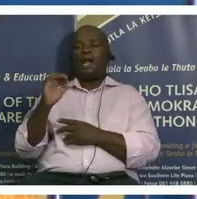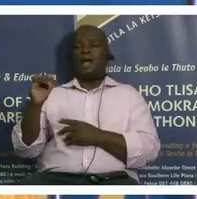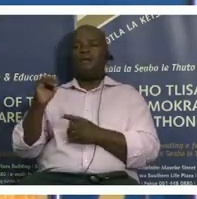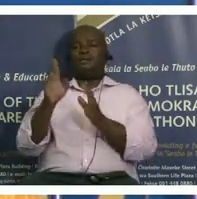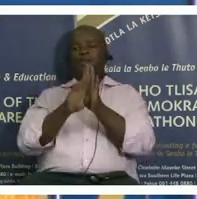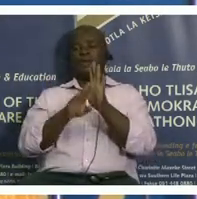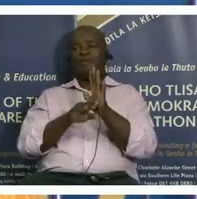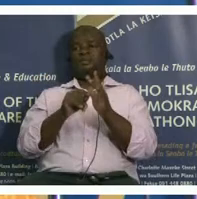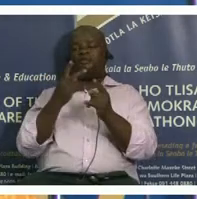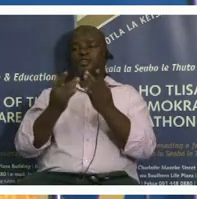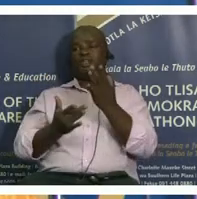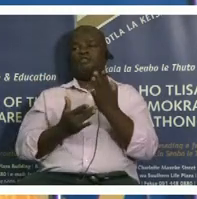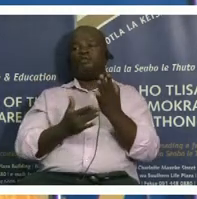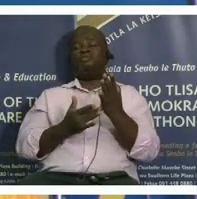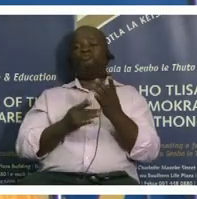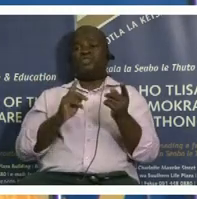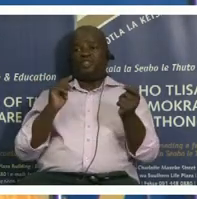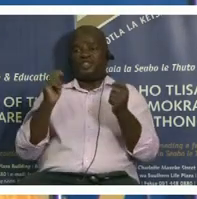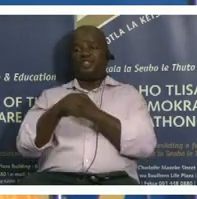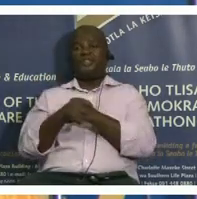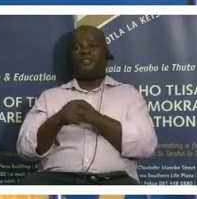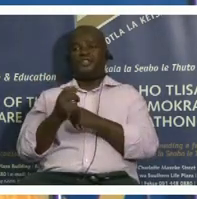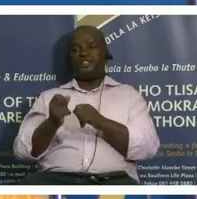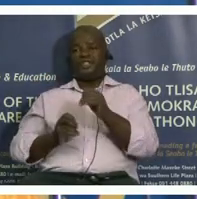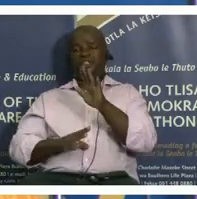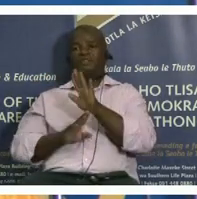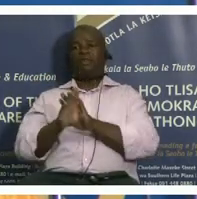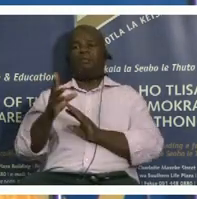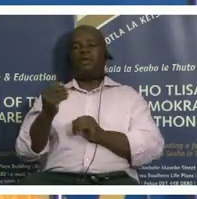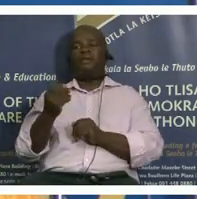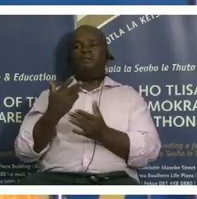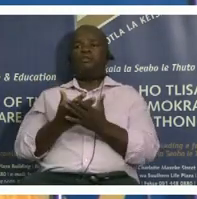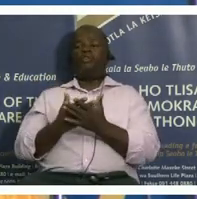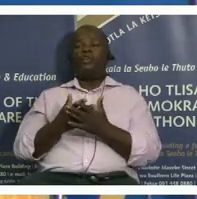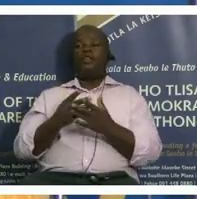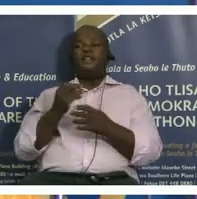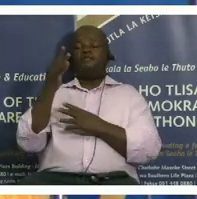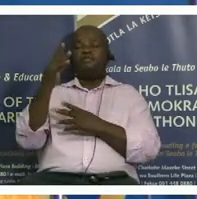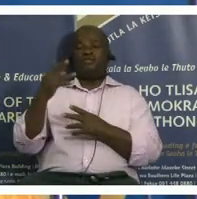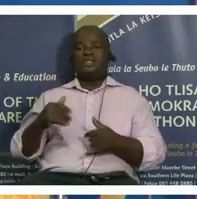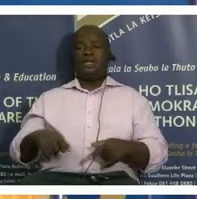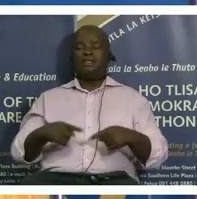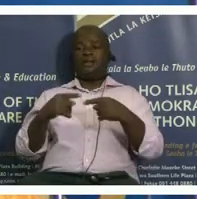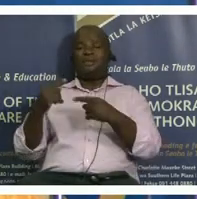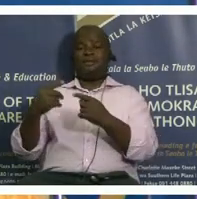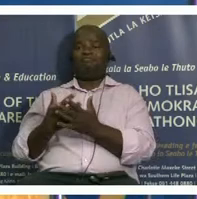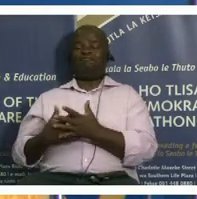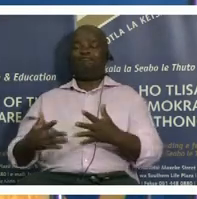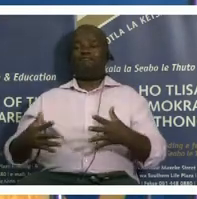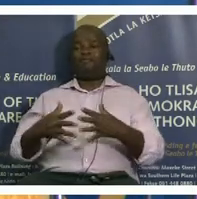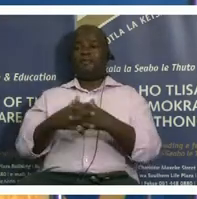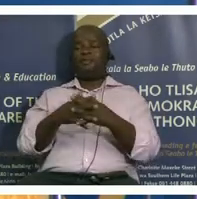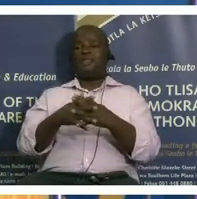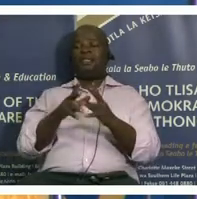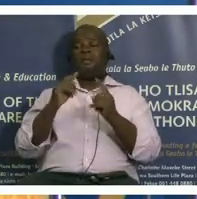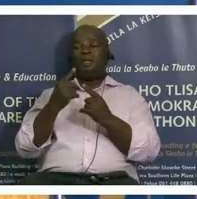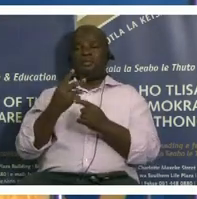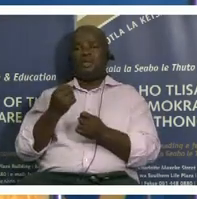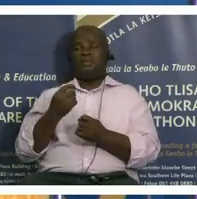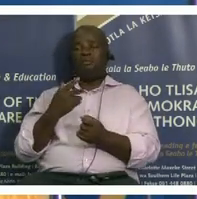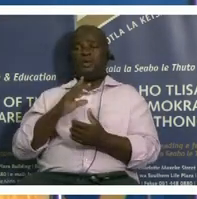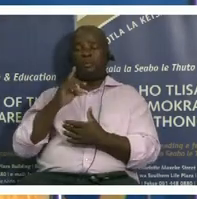program in schools to meet the challenges of the future. The department is committed to support